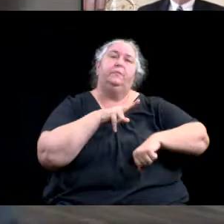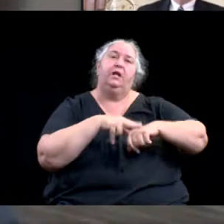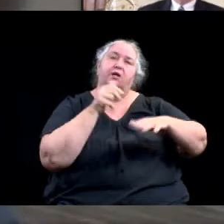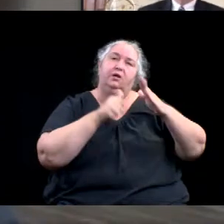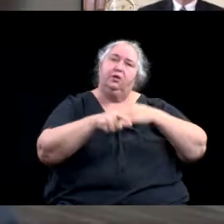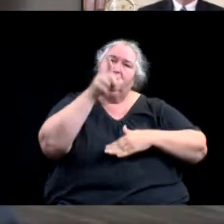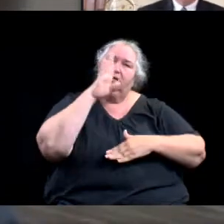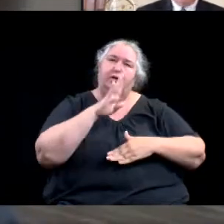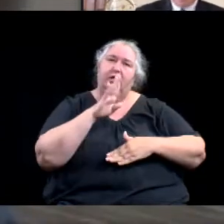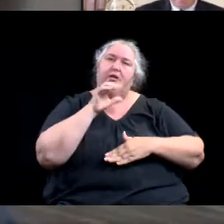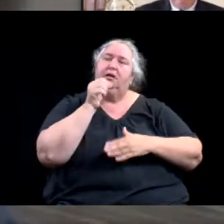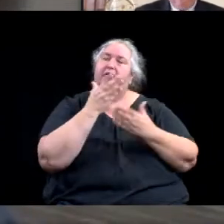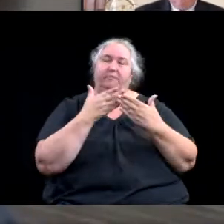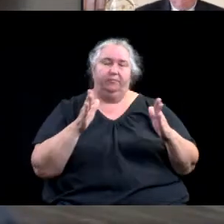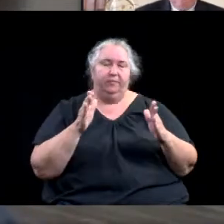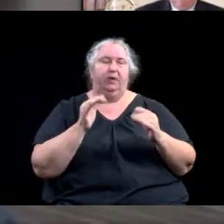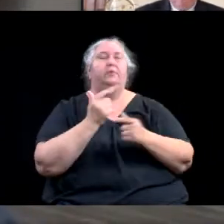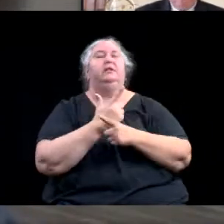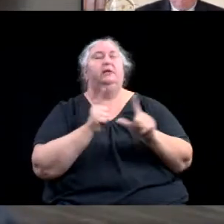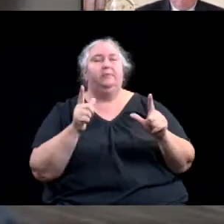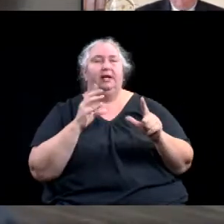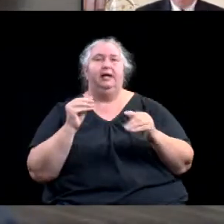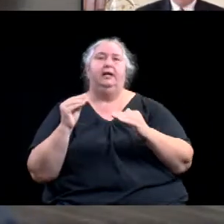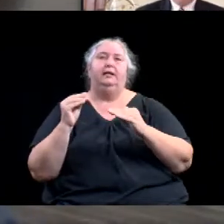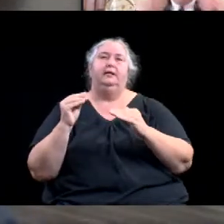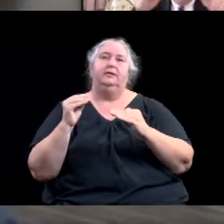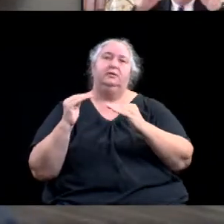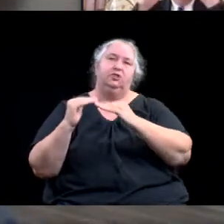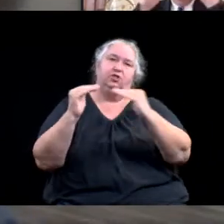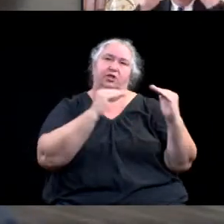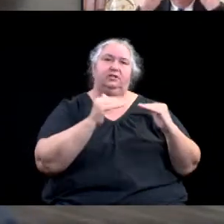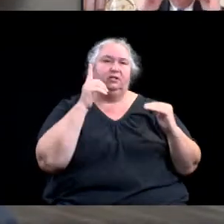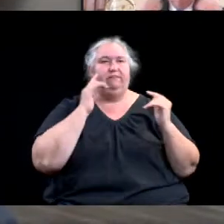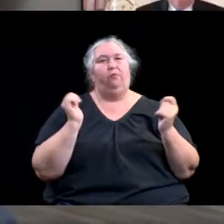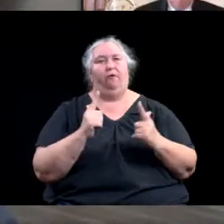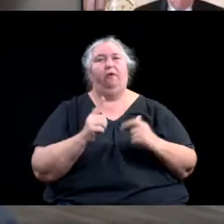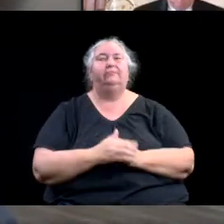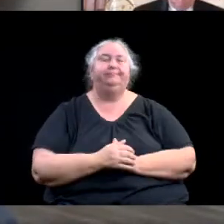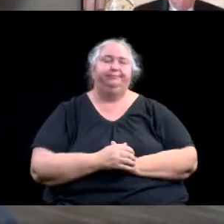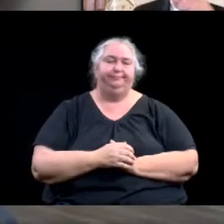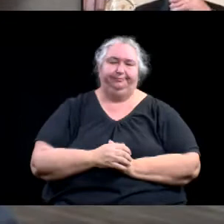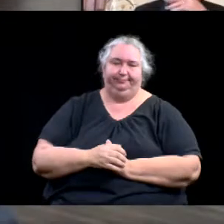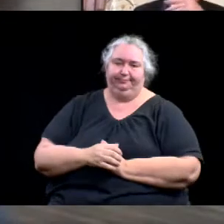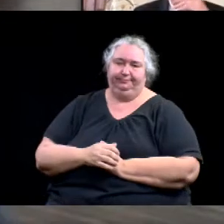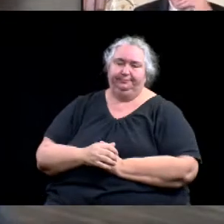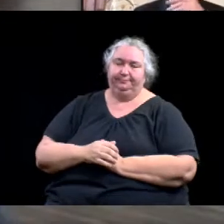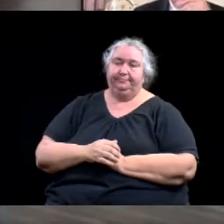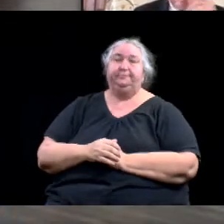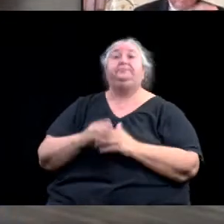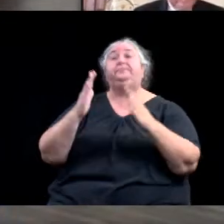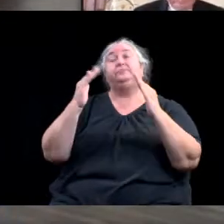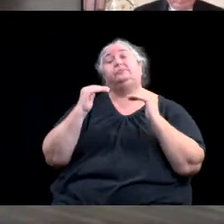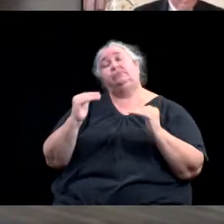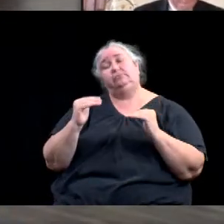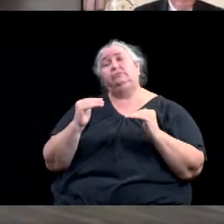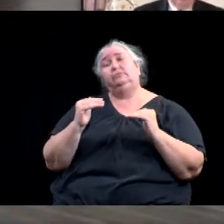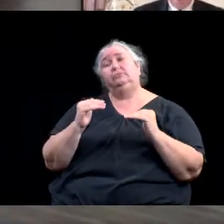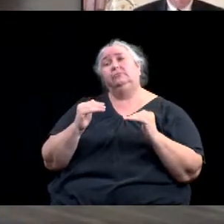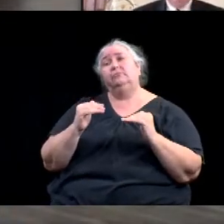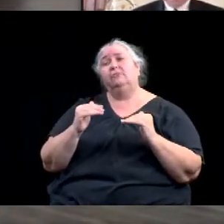Next on the agenda is to consider the minutes of the April 20th, 2021 regular council meeting. Are there any corrections?